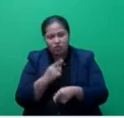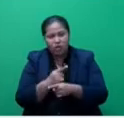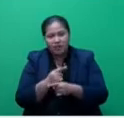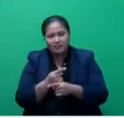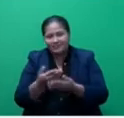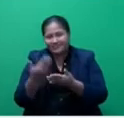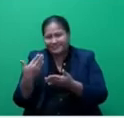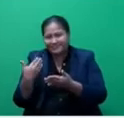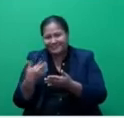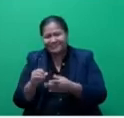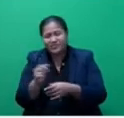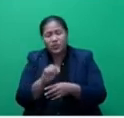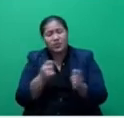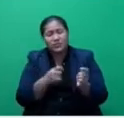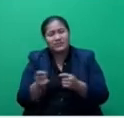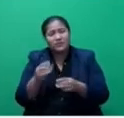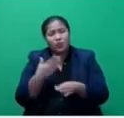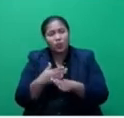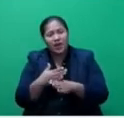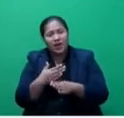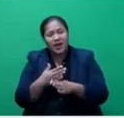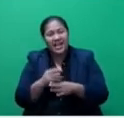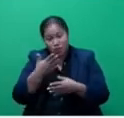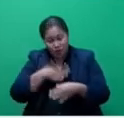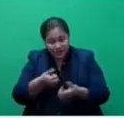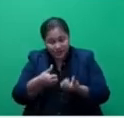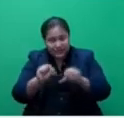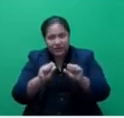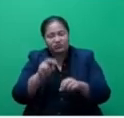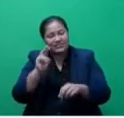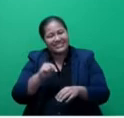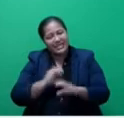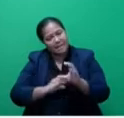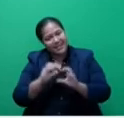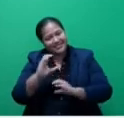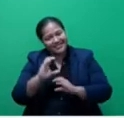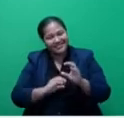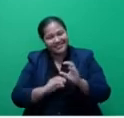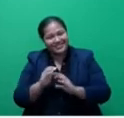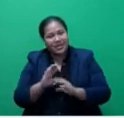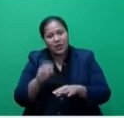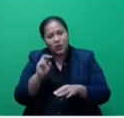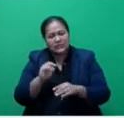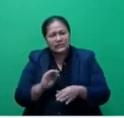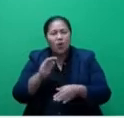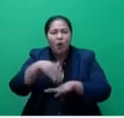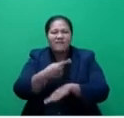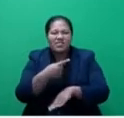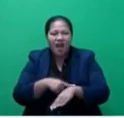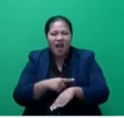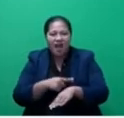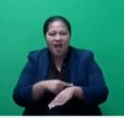for shift work to be successful, you need capacity within the workforce. The cessation of overtime payment will affect performance when staff